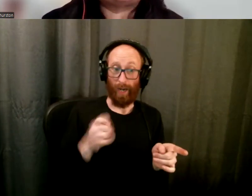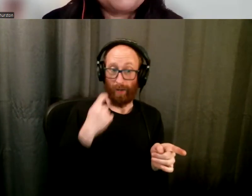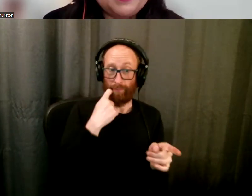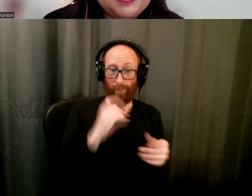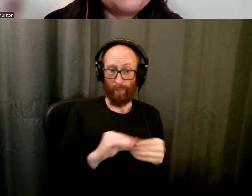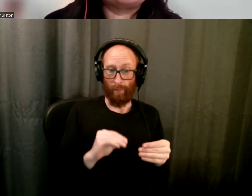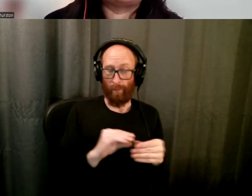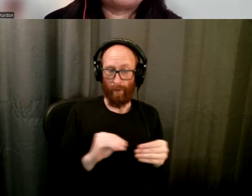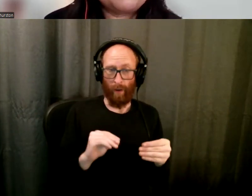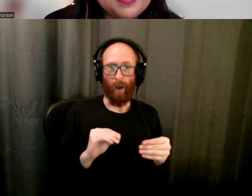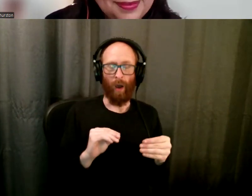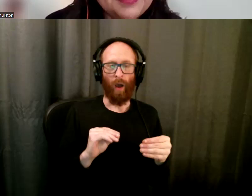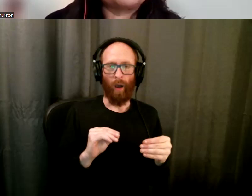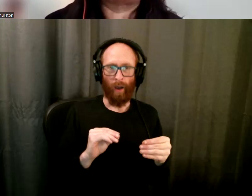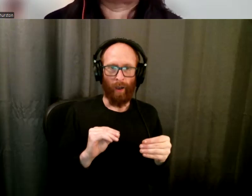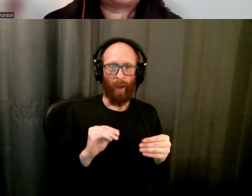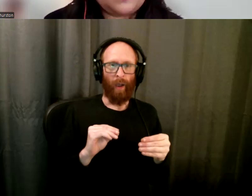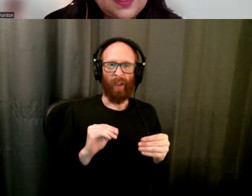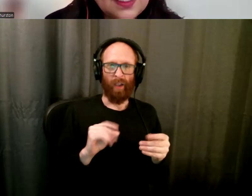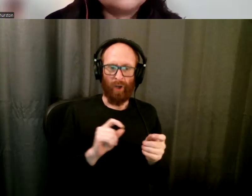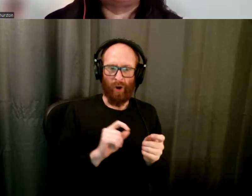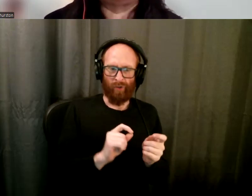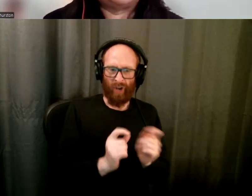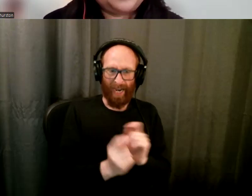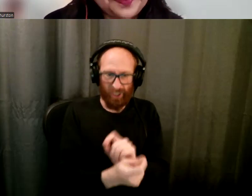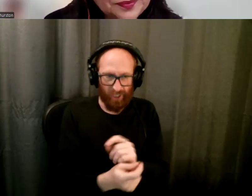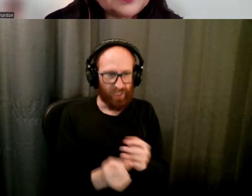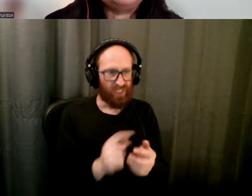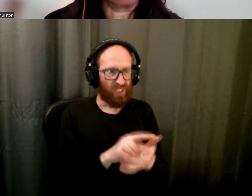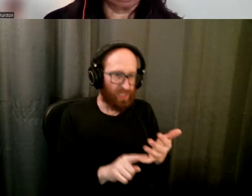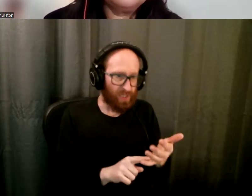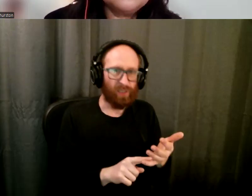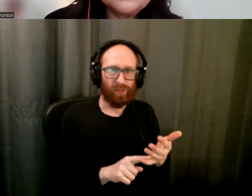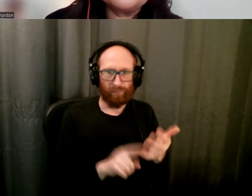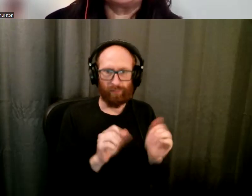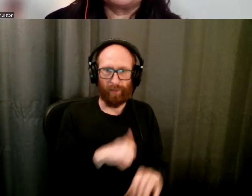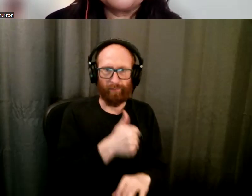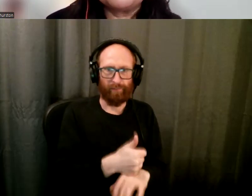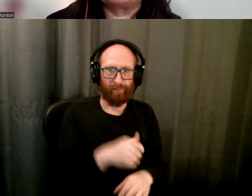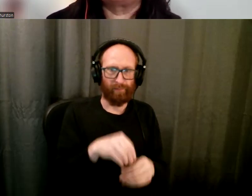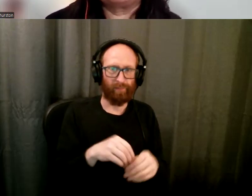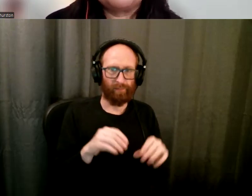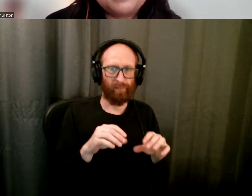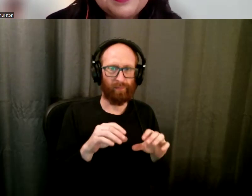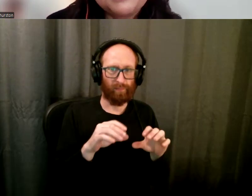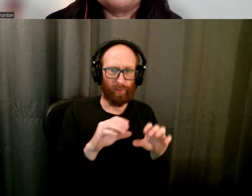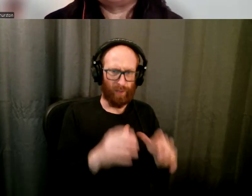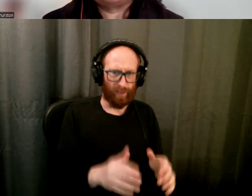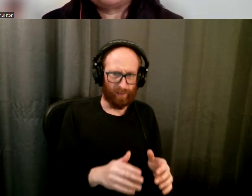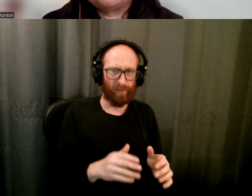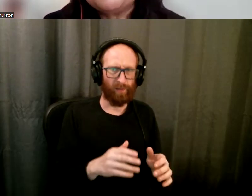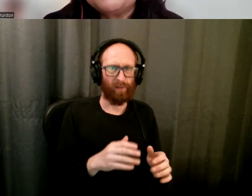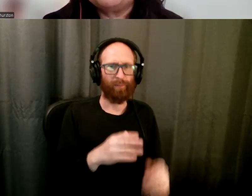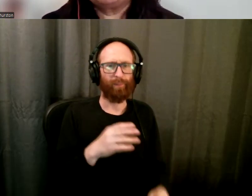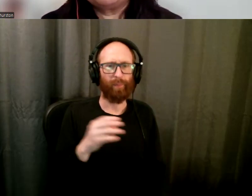earlier about the changes or the things that you can implement in your classroom, especially having other folks present in your